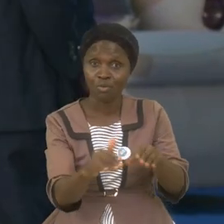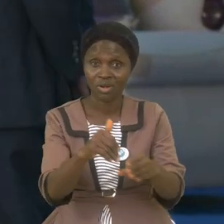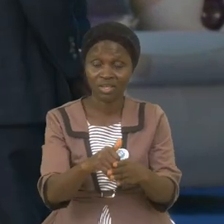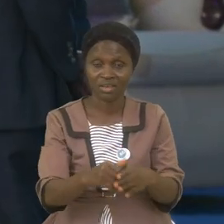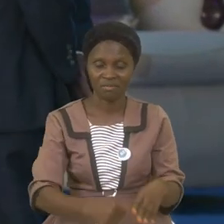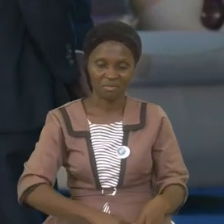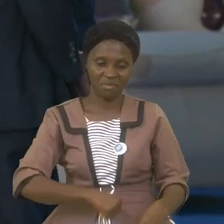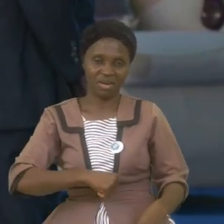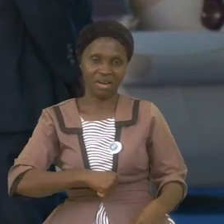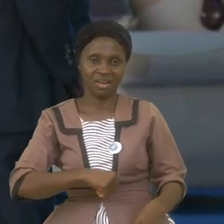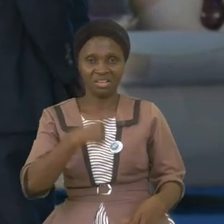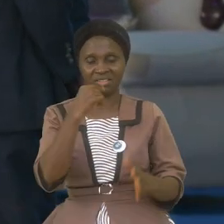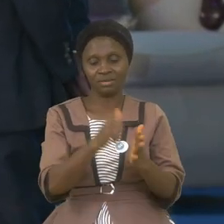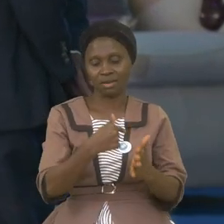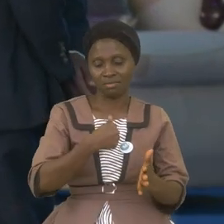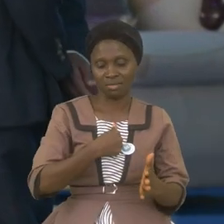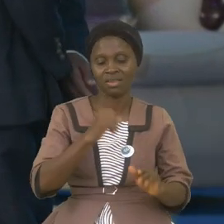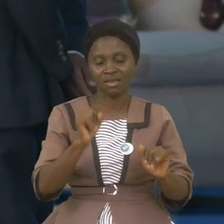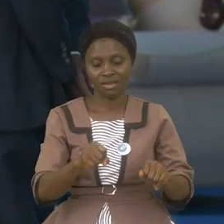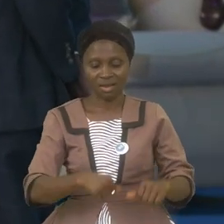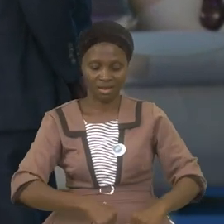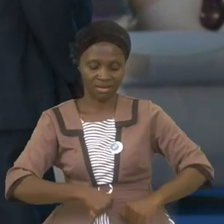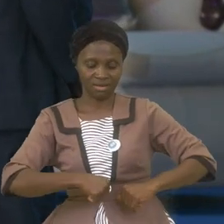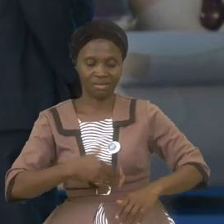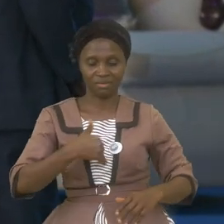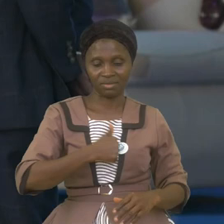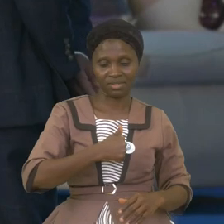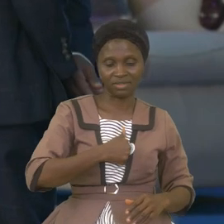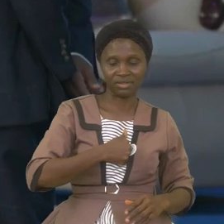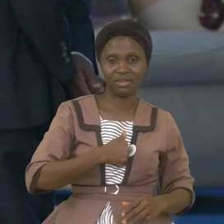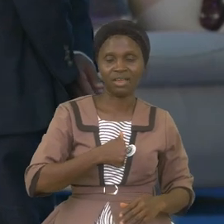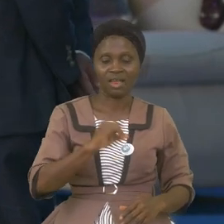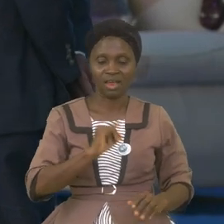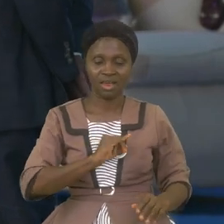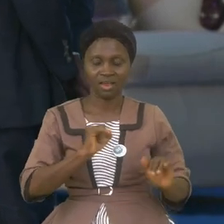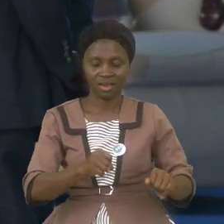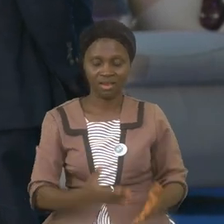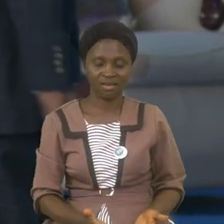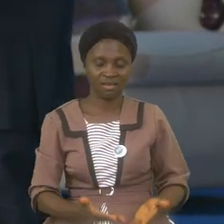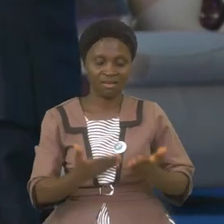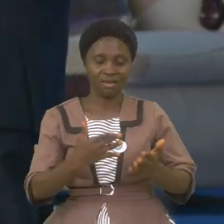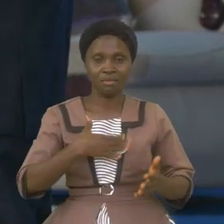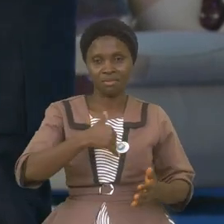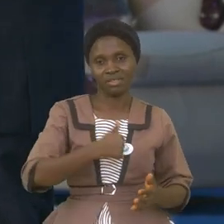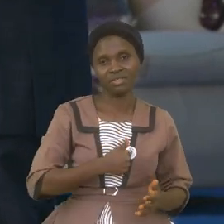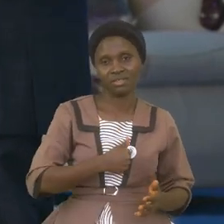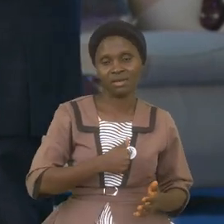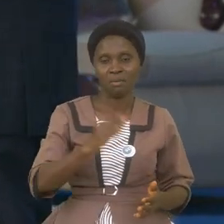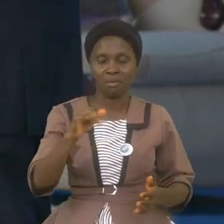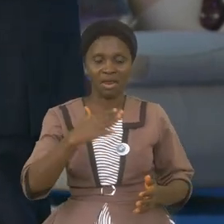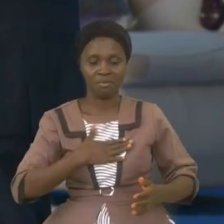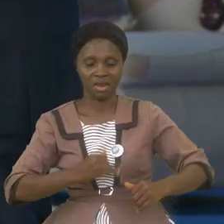I can exalt myself, I can lift up myself, I can promote myself by my bragging, by